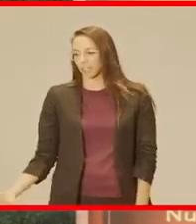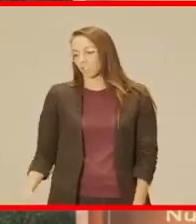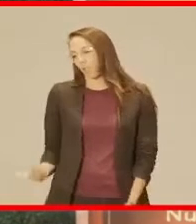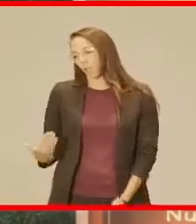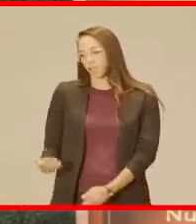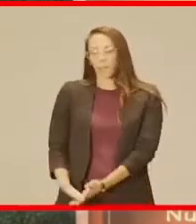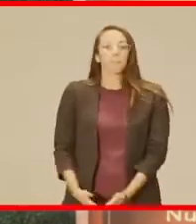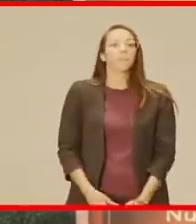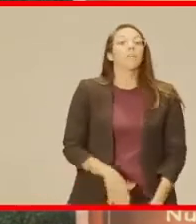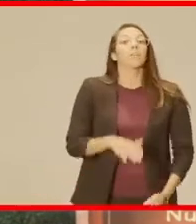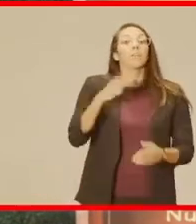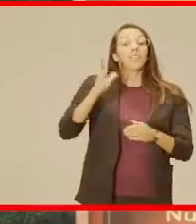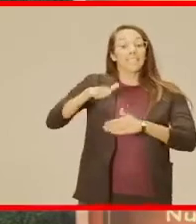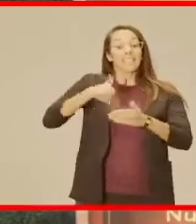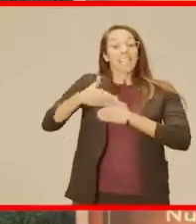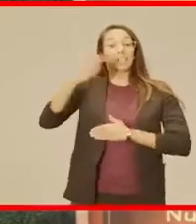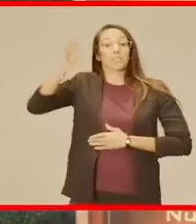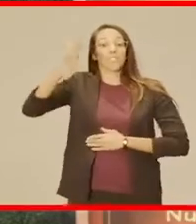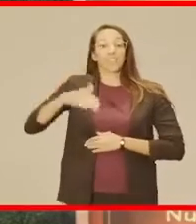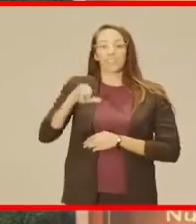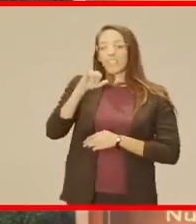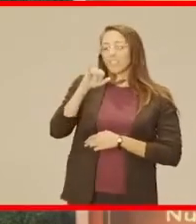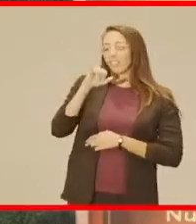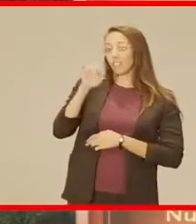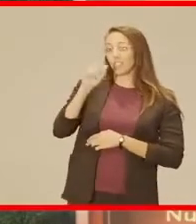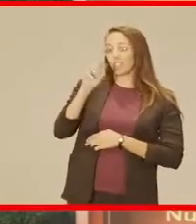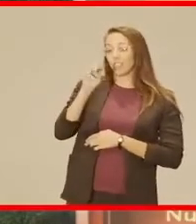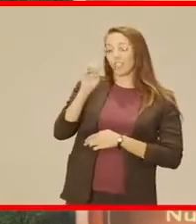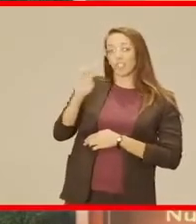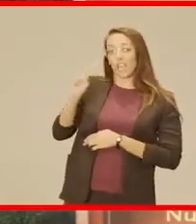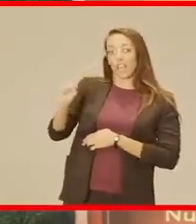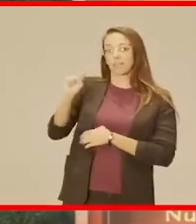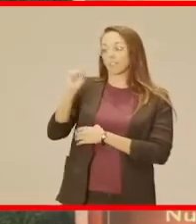James Williams and Haley Buxton.